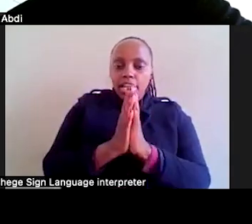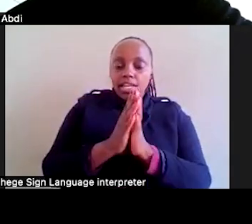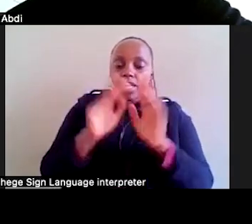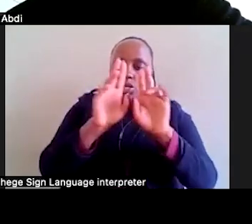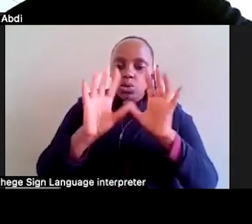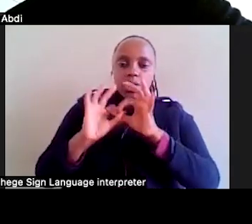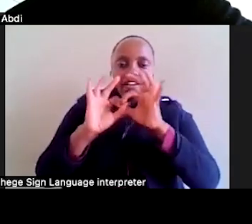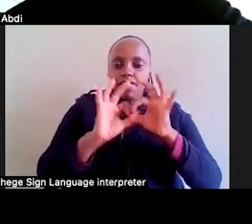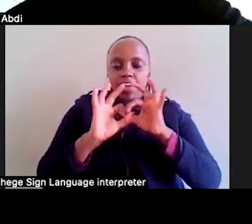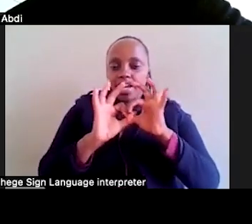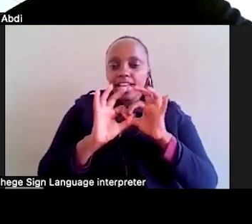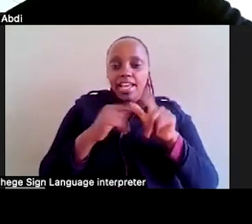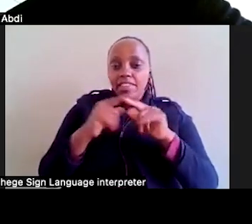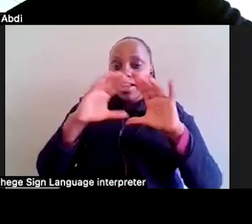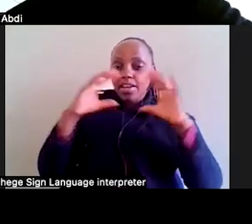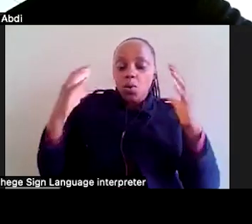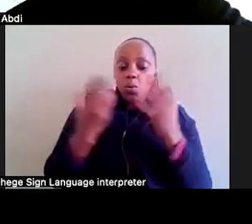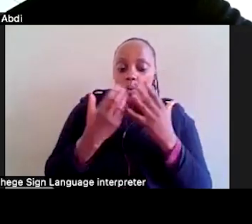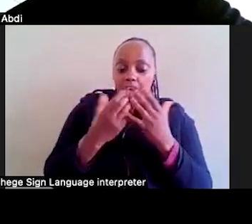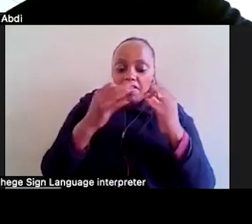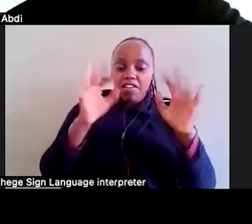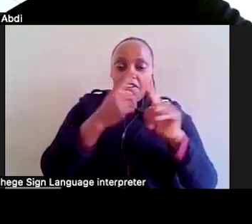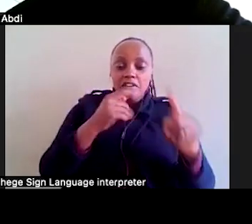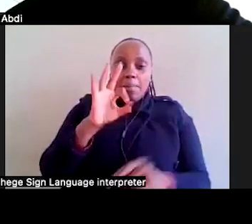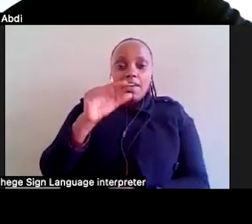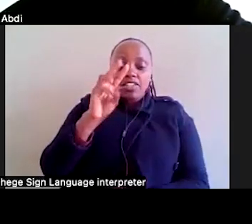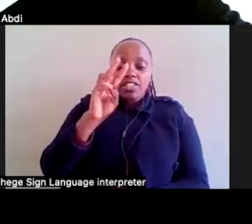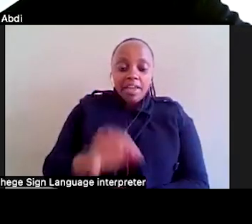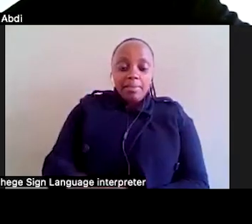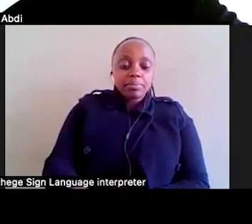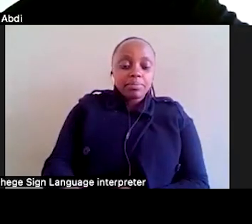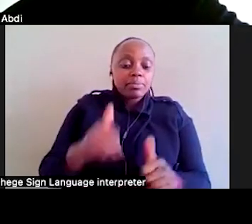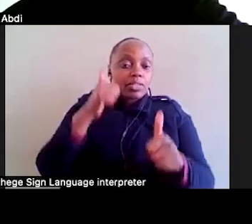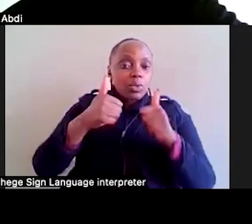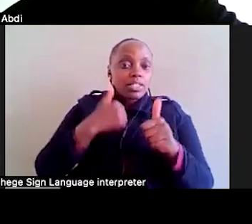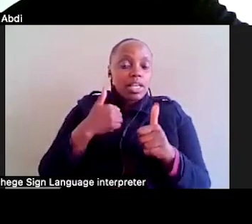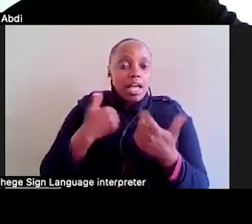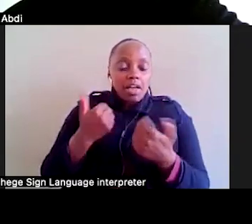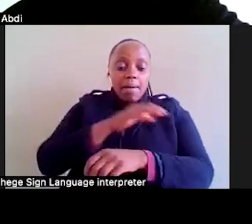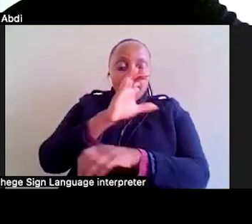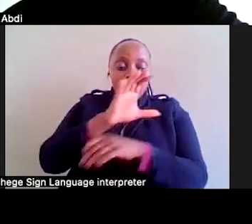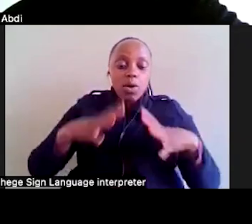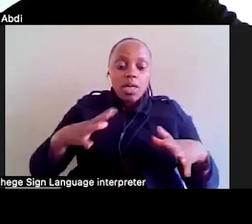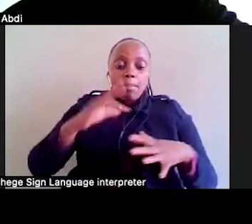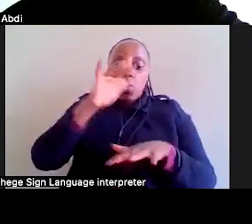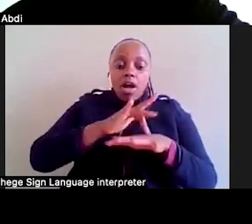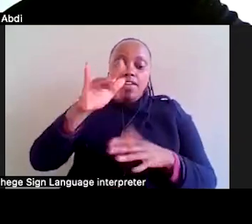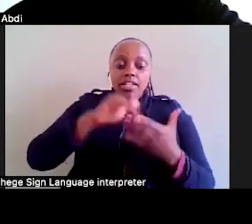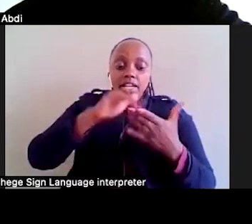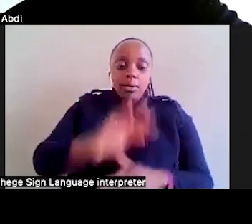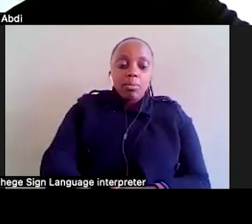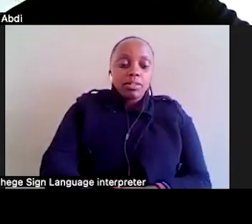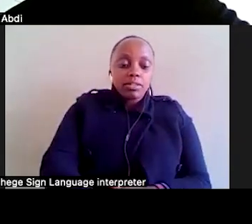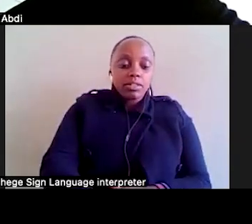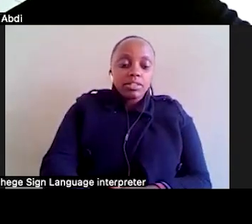unified, and it is a world free from FGM, a world that is powered by people that are most affected. And that is the approach